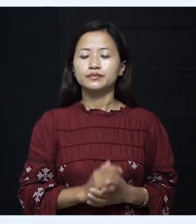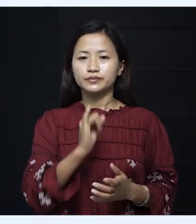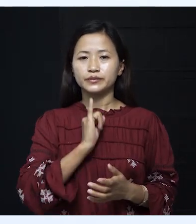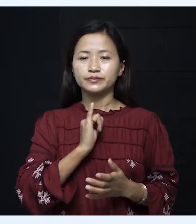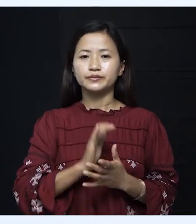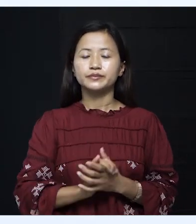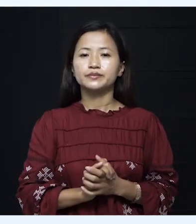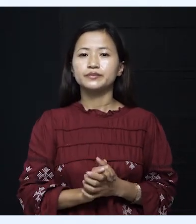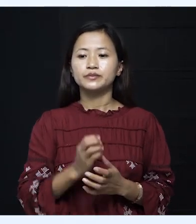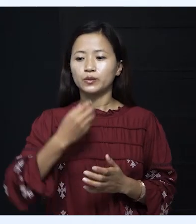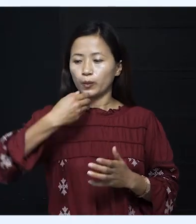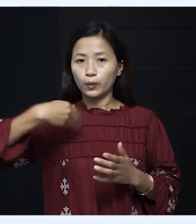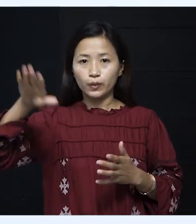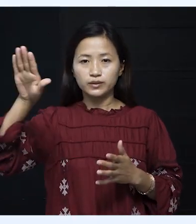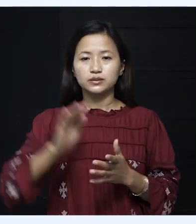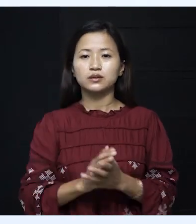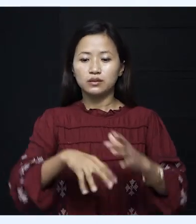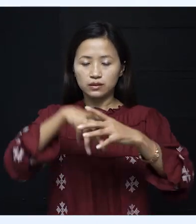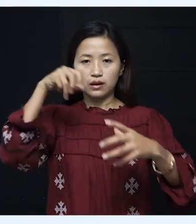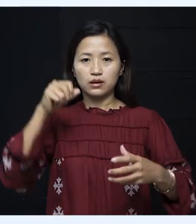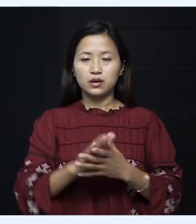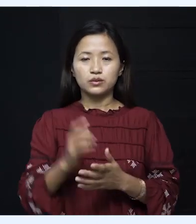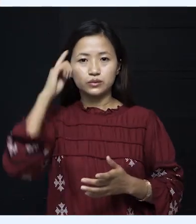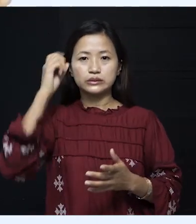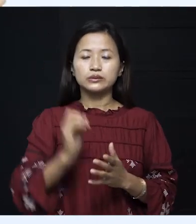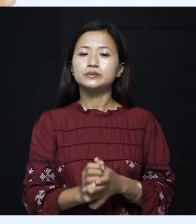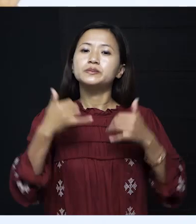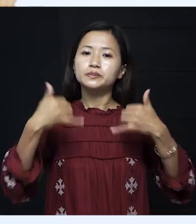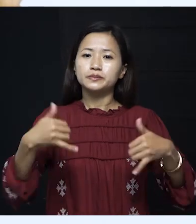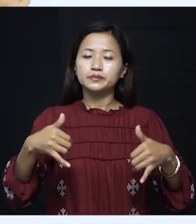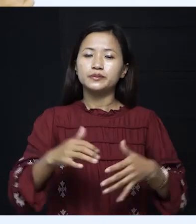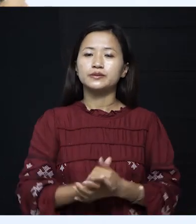I went out to play.